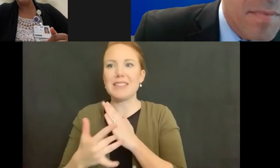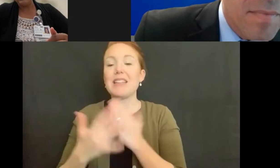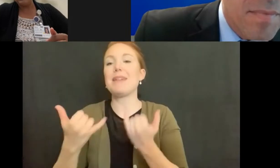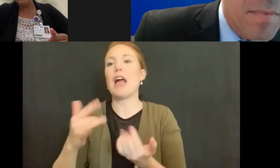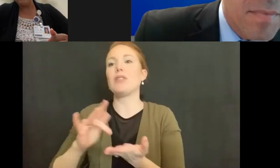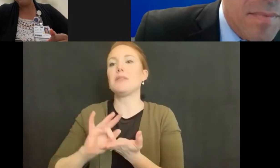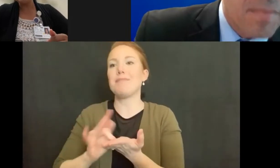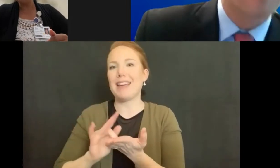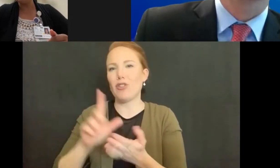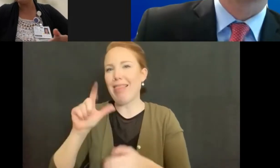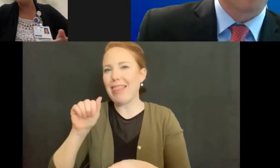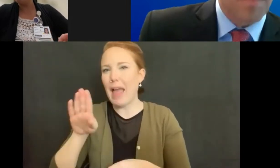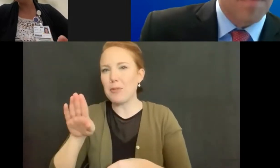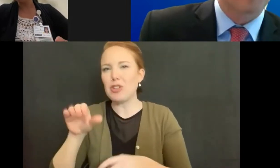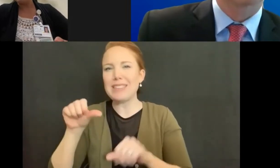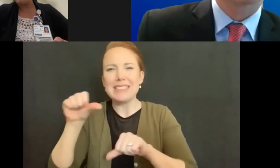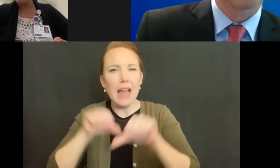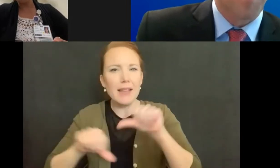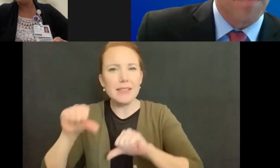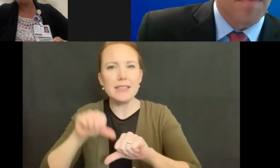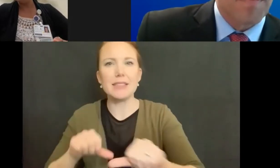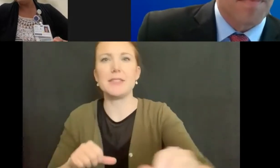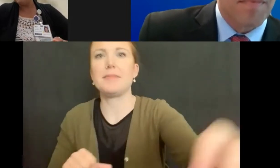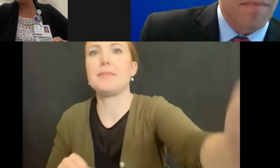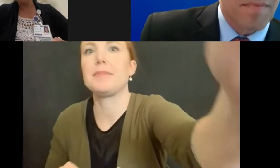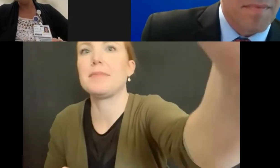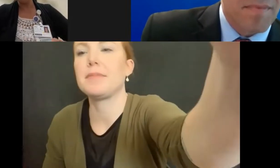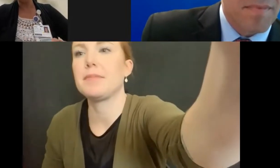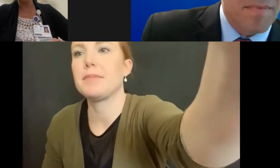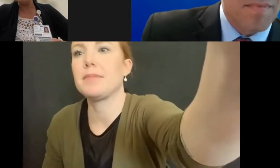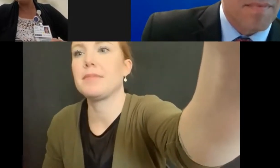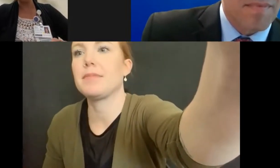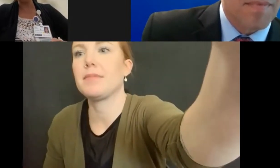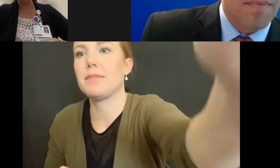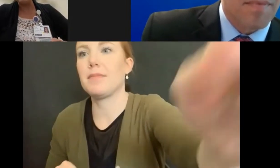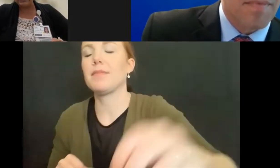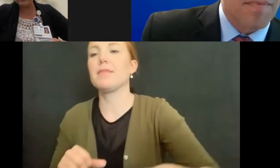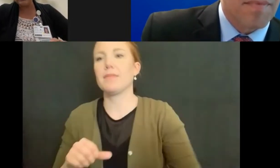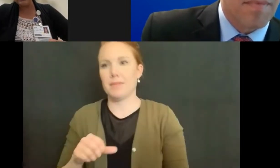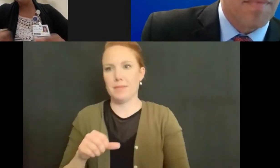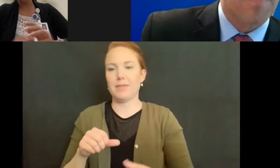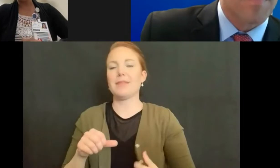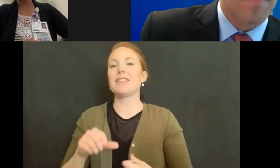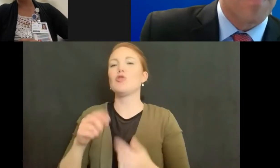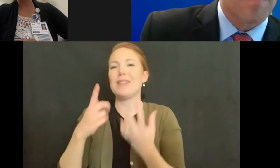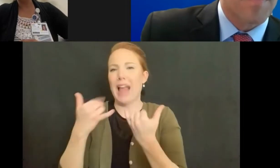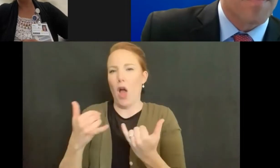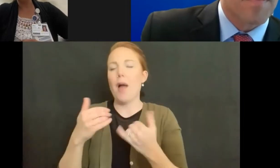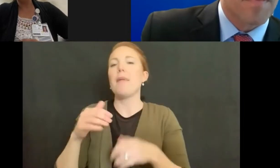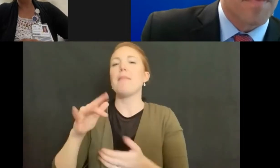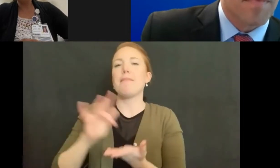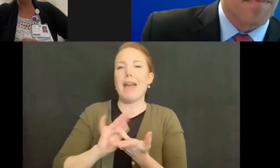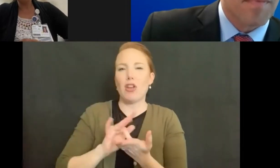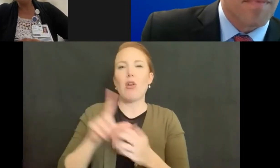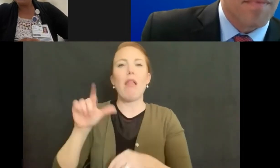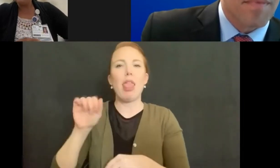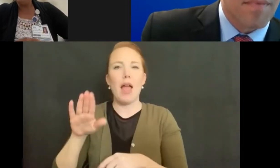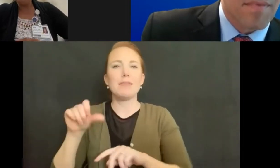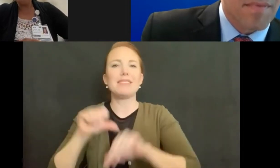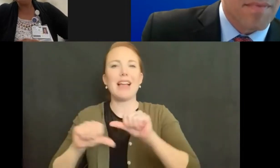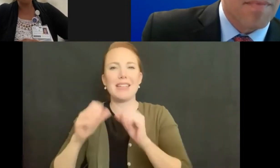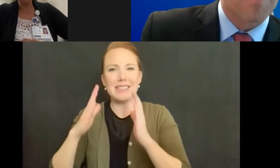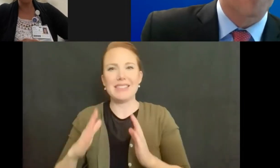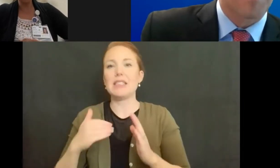laboratory science. So I am MLS, medical laboratory scientist, and I graduated in